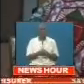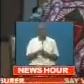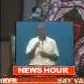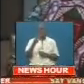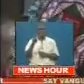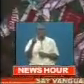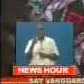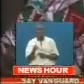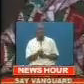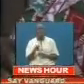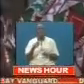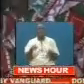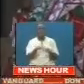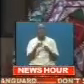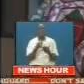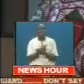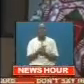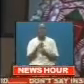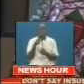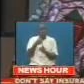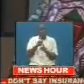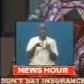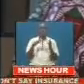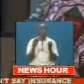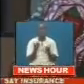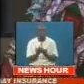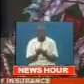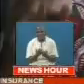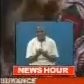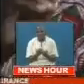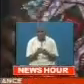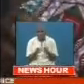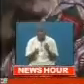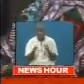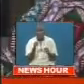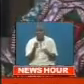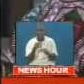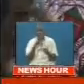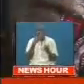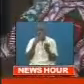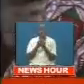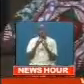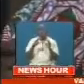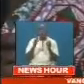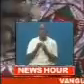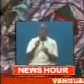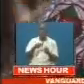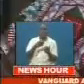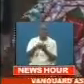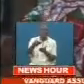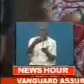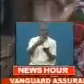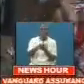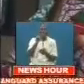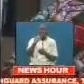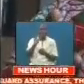17. Even Ghana own these companies. But if you get the good ones, which means you can buy